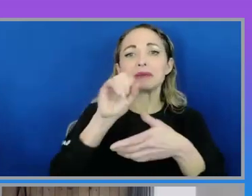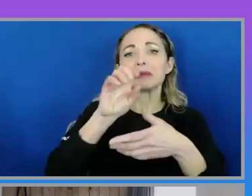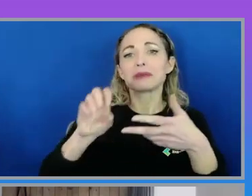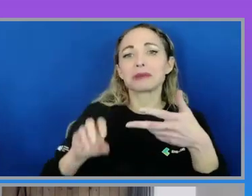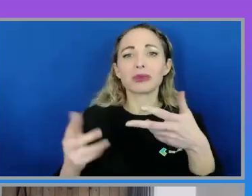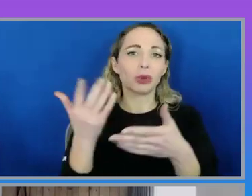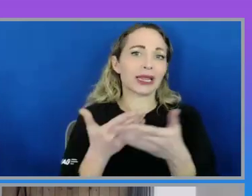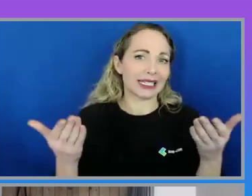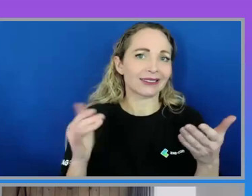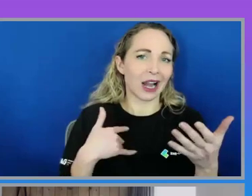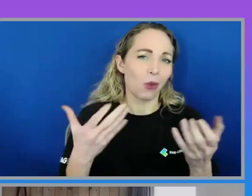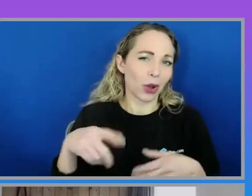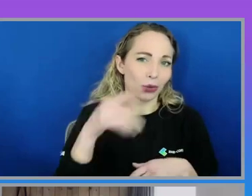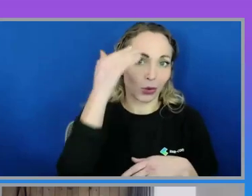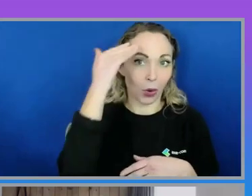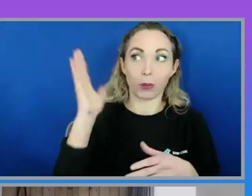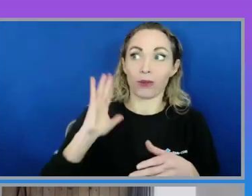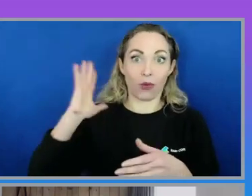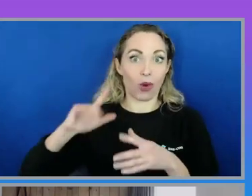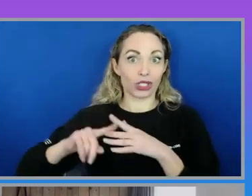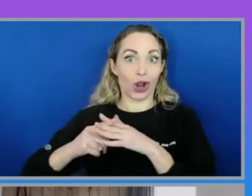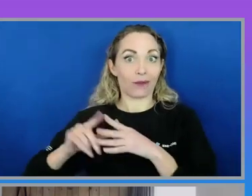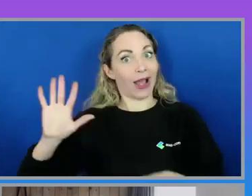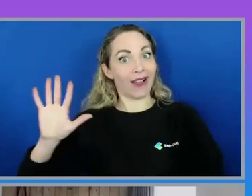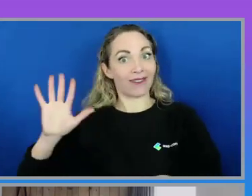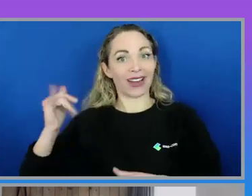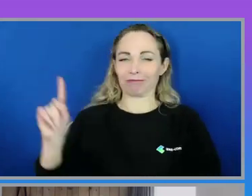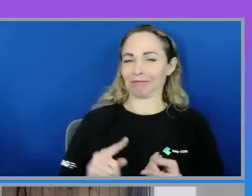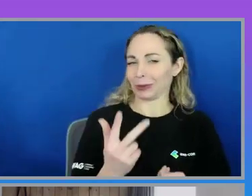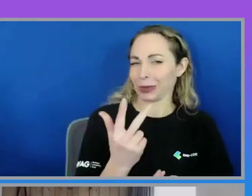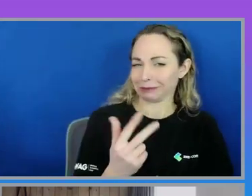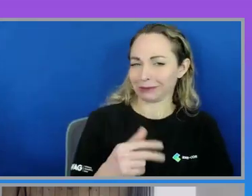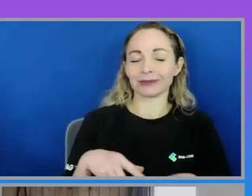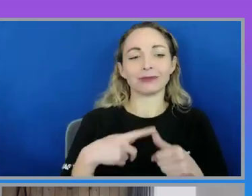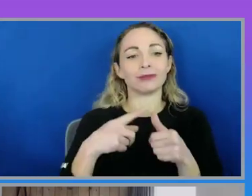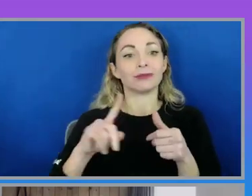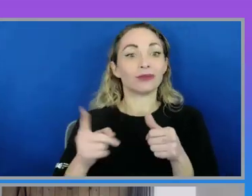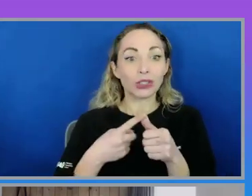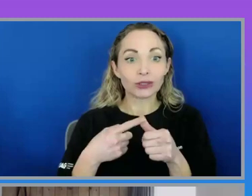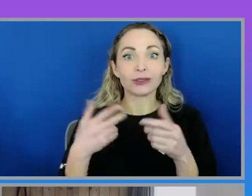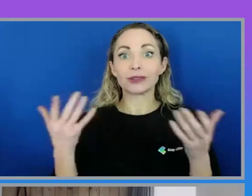It was 5, and then I was like, that's too many. So now it's 3. First,